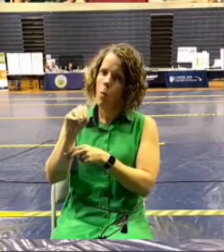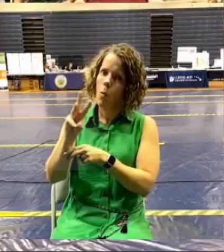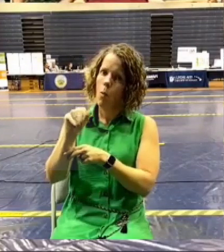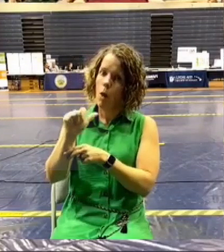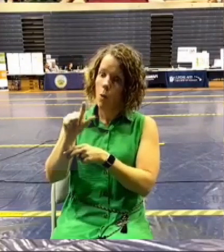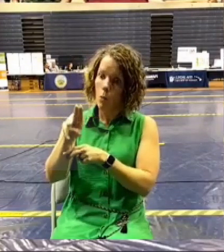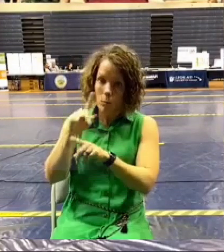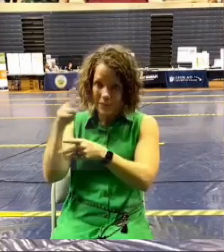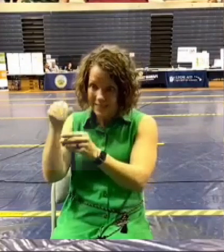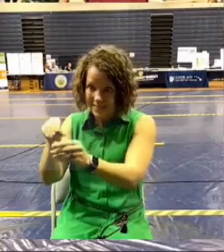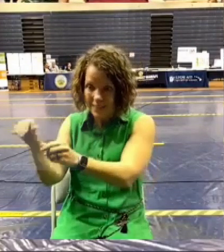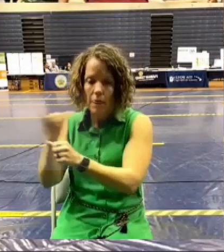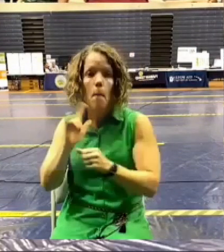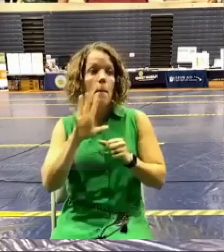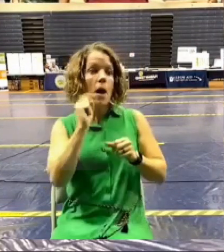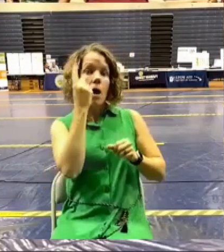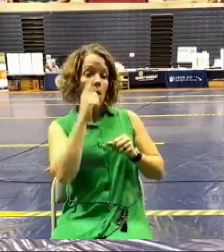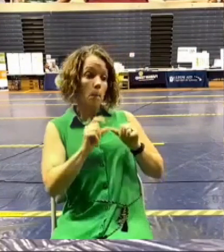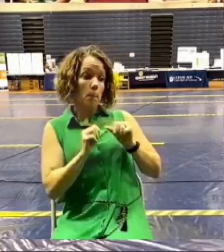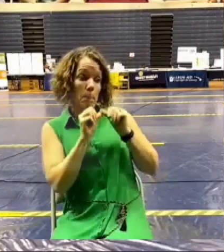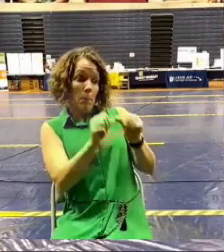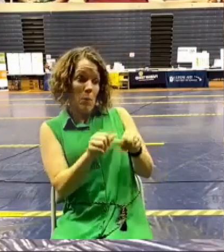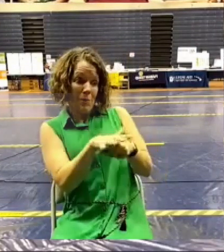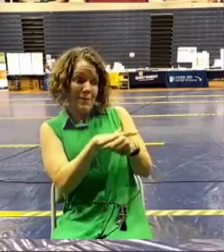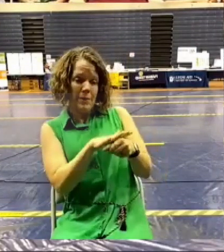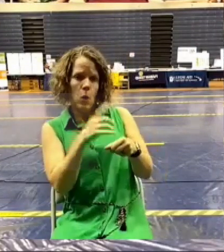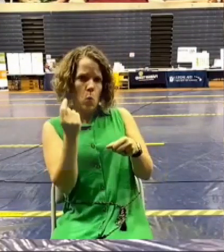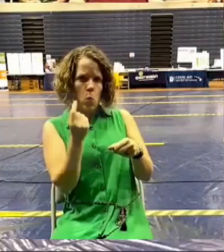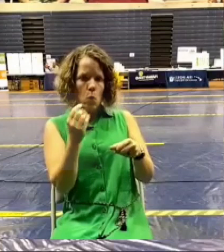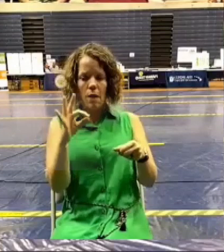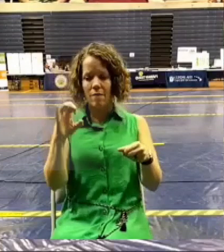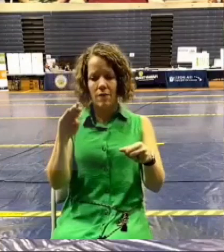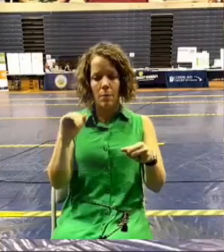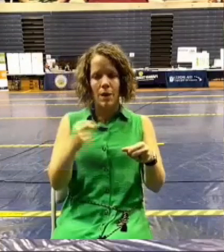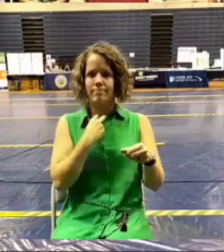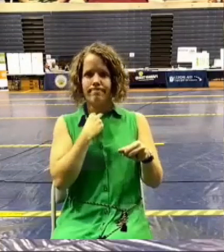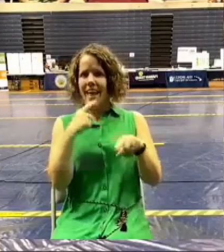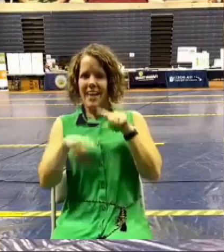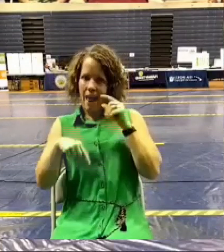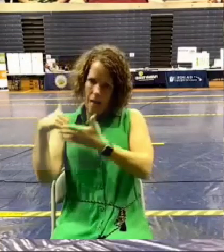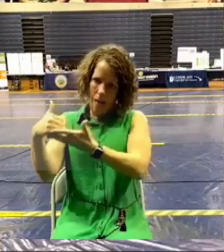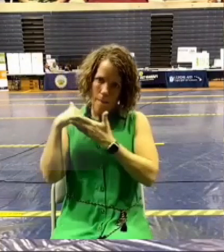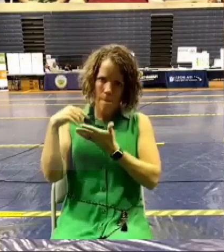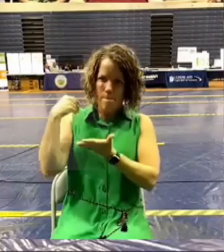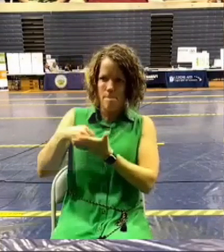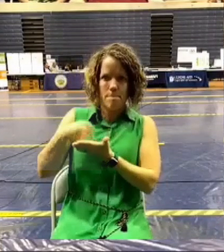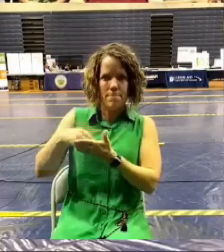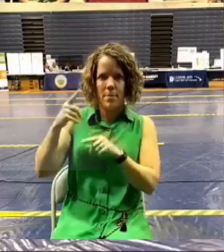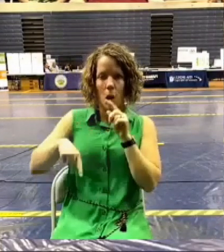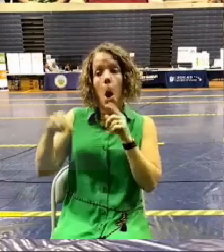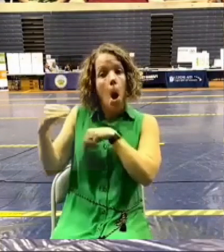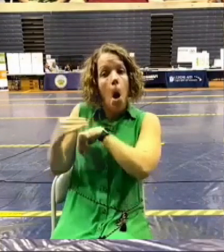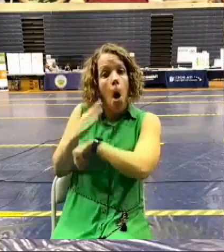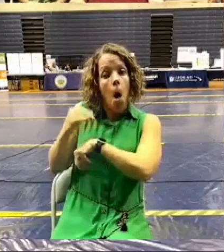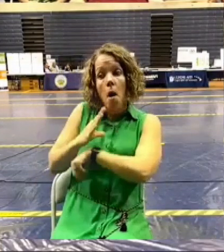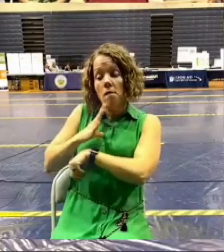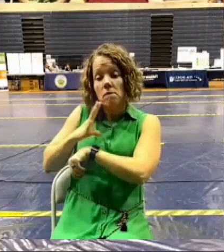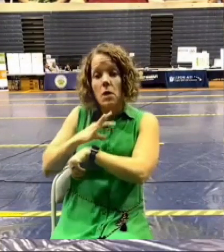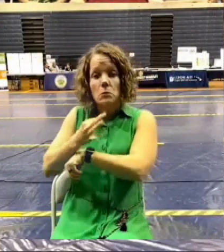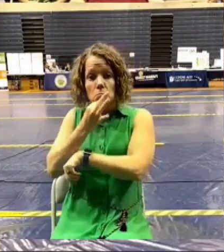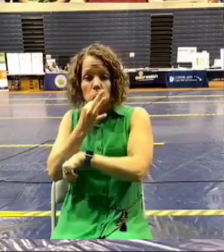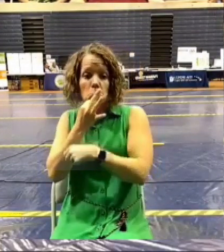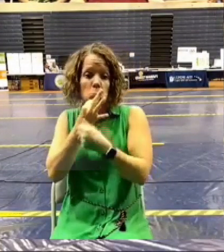county. And so they can help us with expertise and with support, but the best way they can help us is they